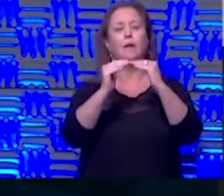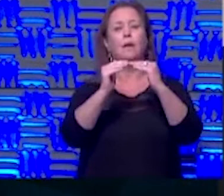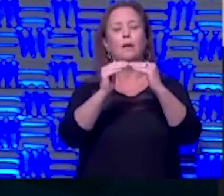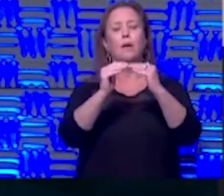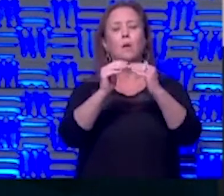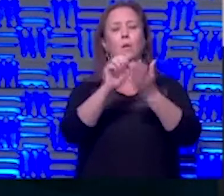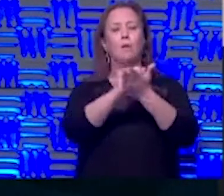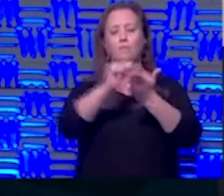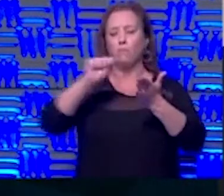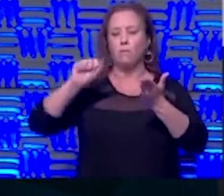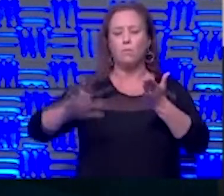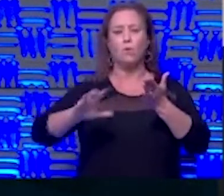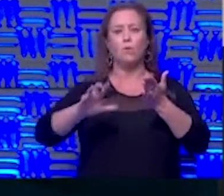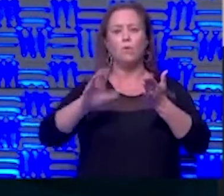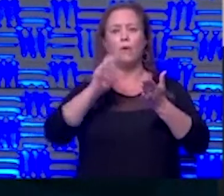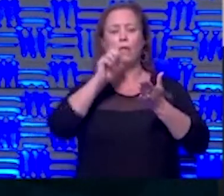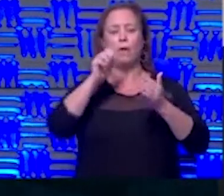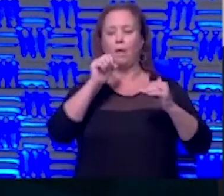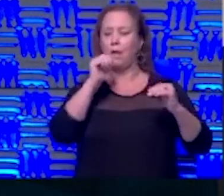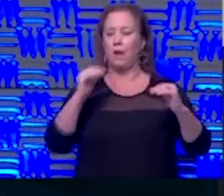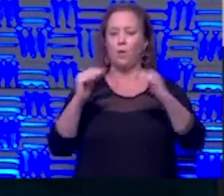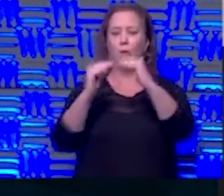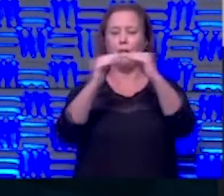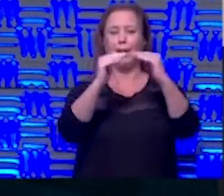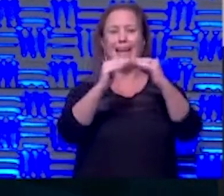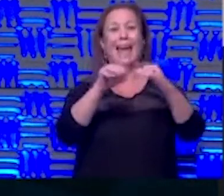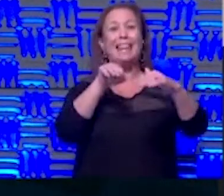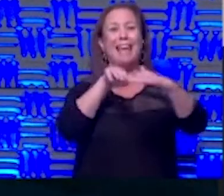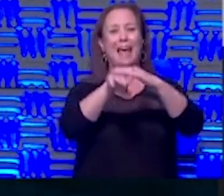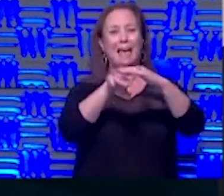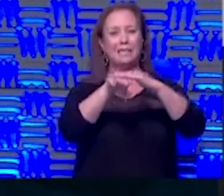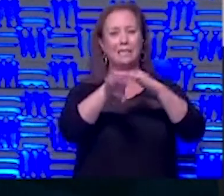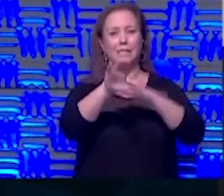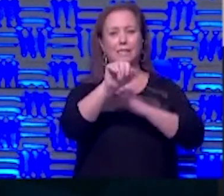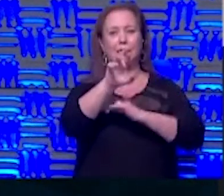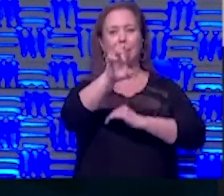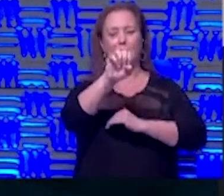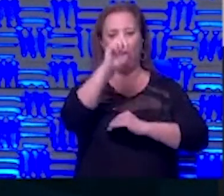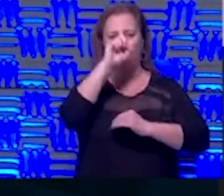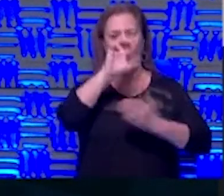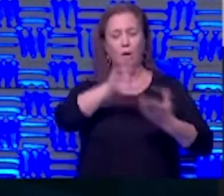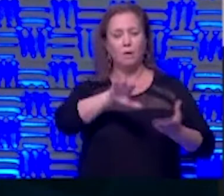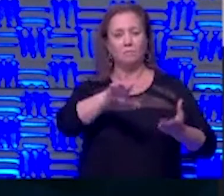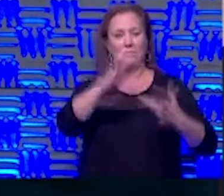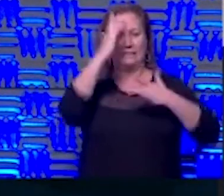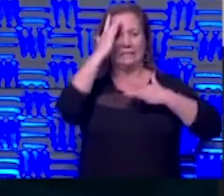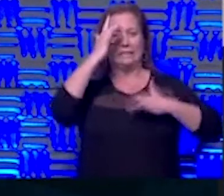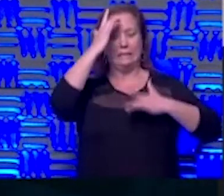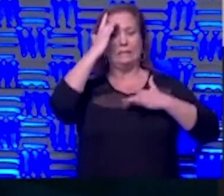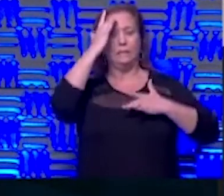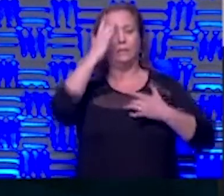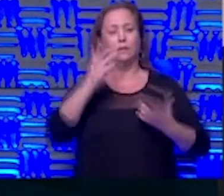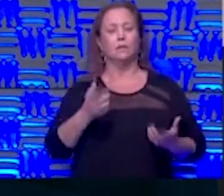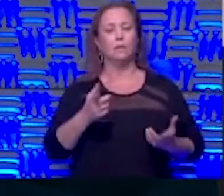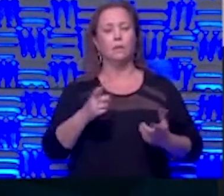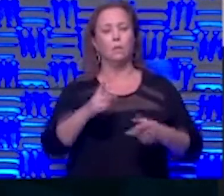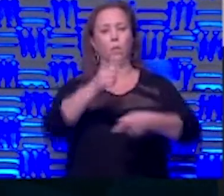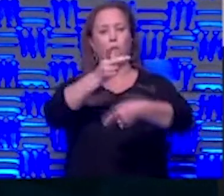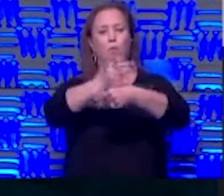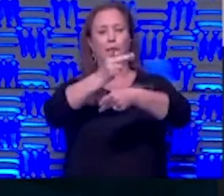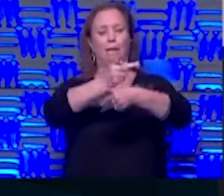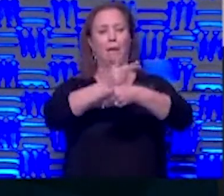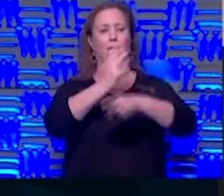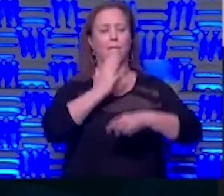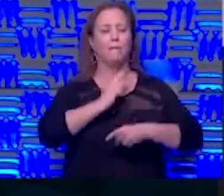erasing the disparities in the access to care for comorbidities. And when you care for diabetes